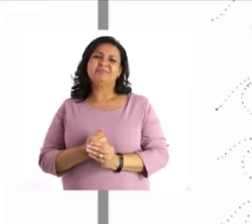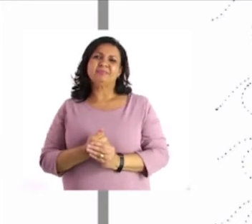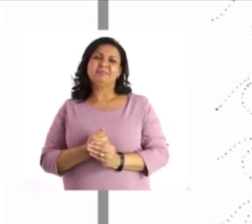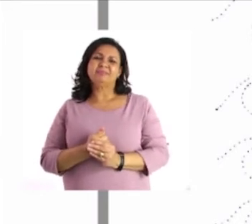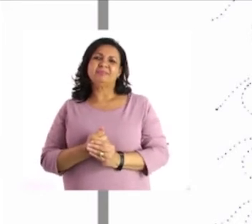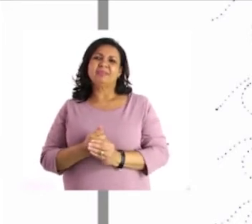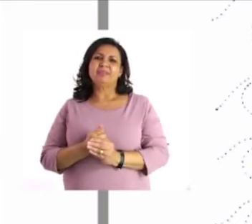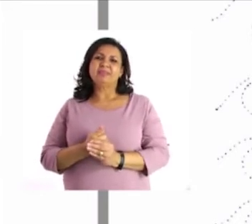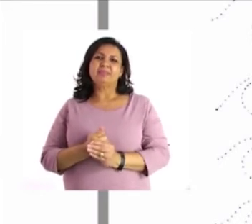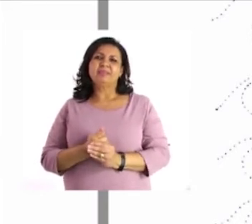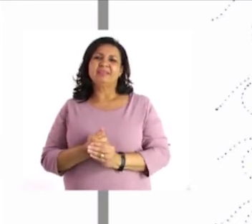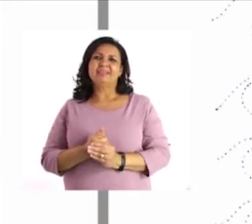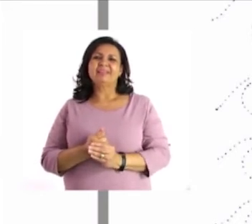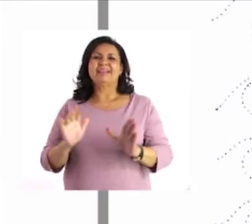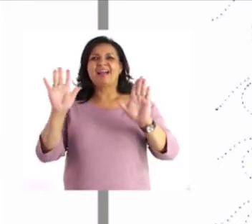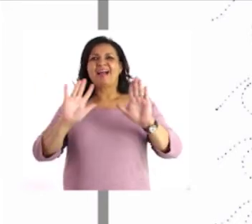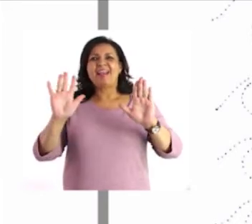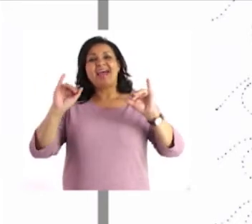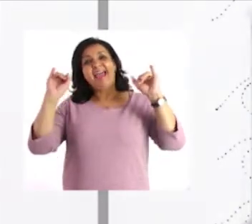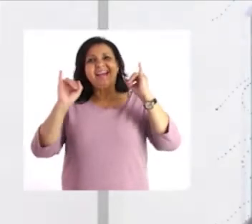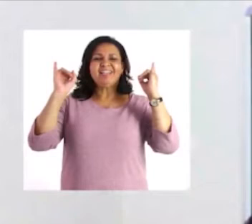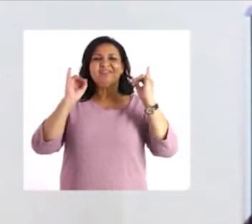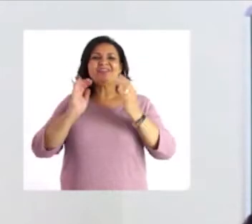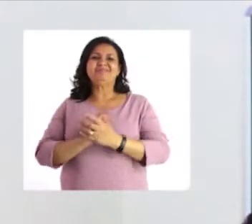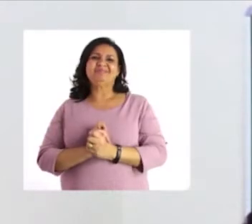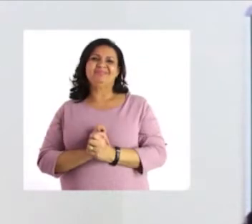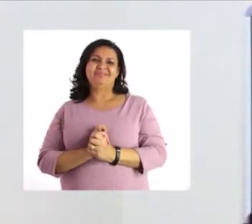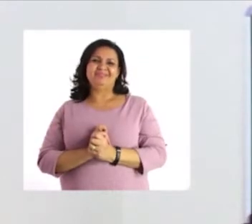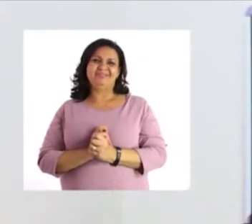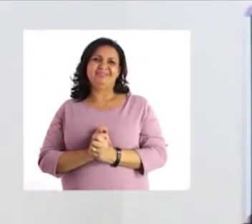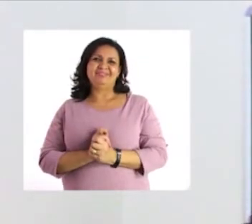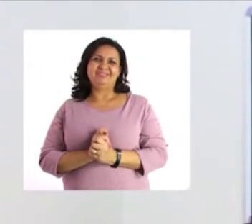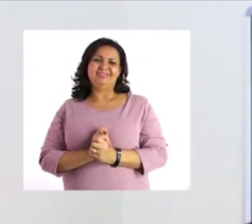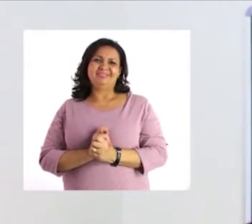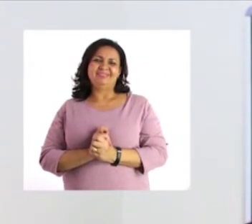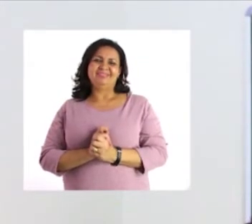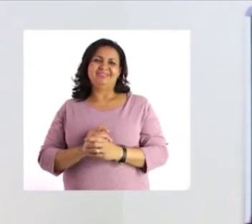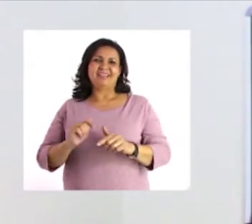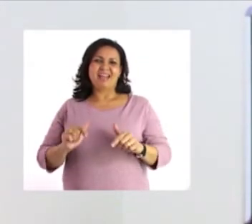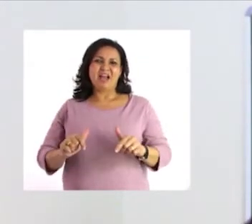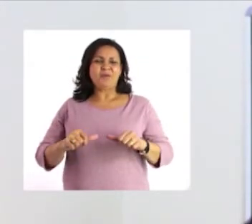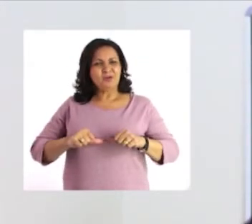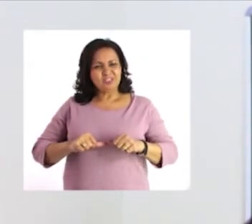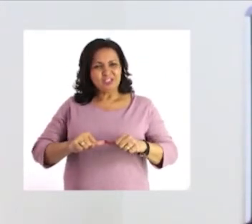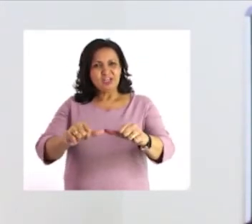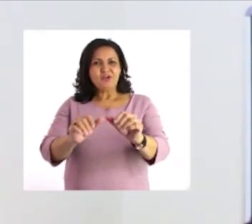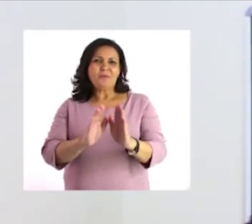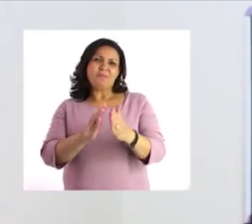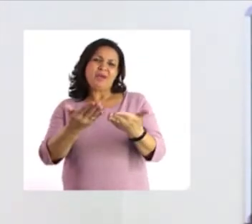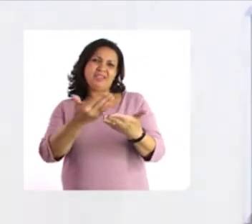the boats and enjoy your pattern. Now, let's move on to